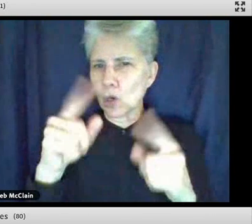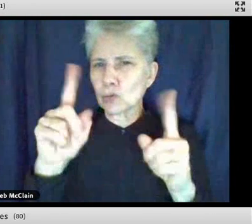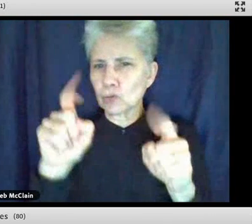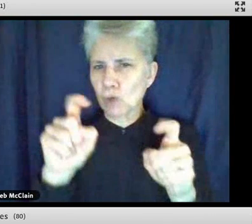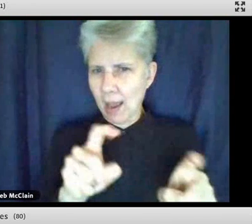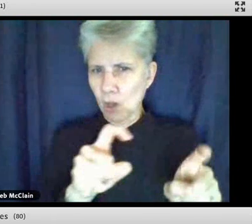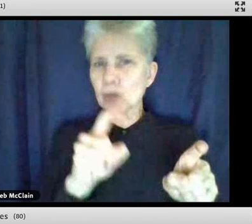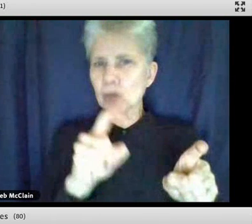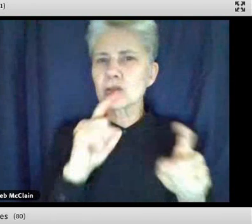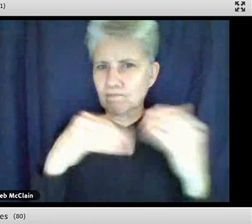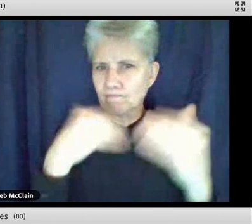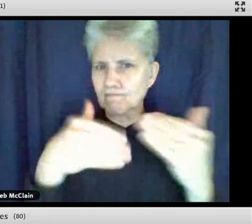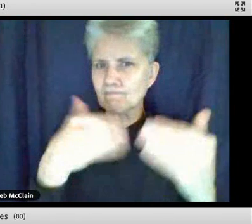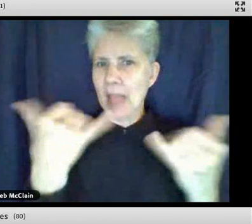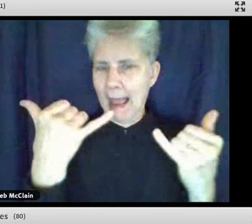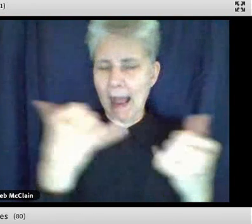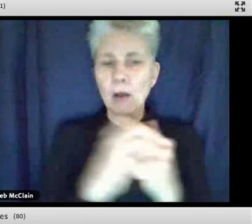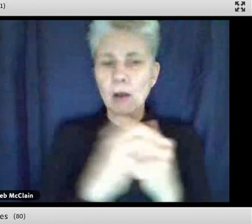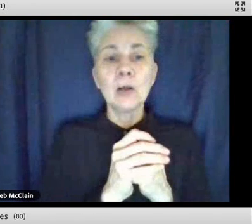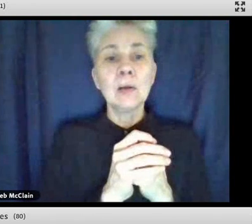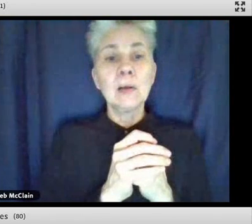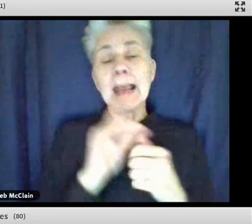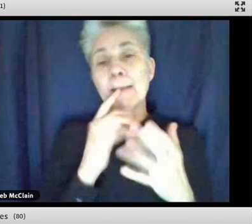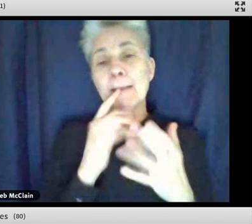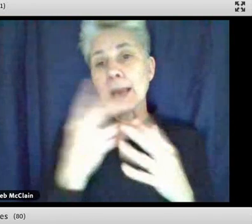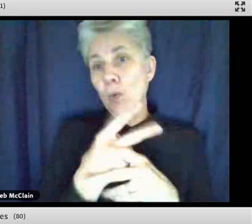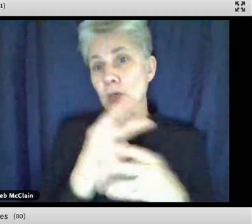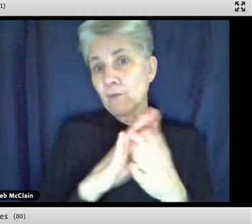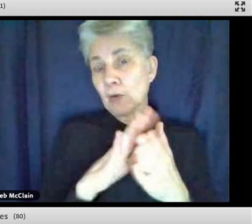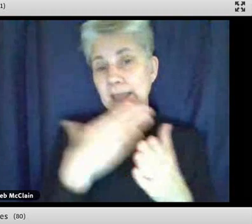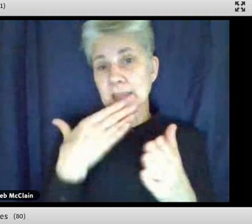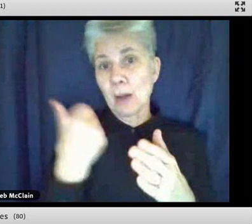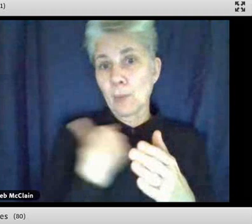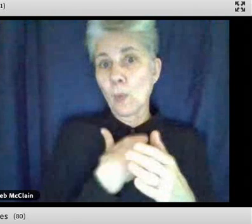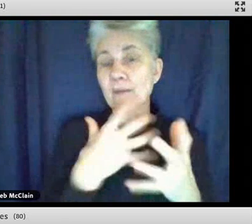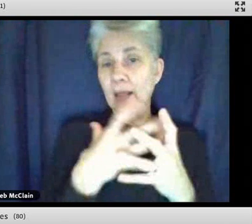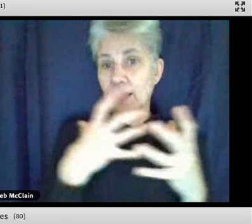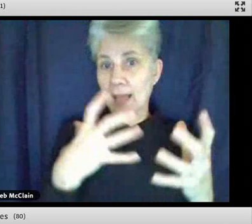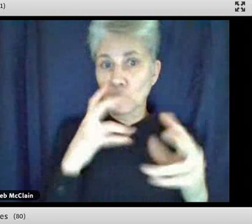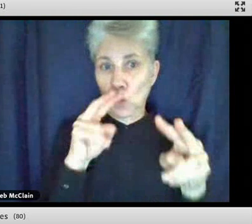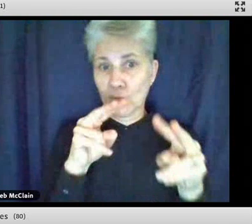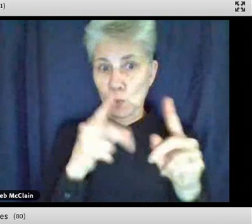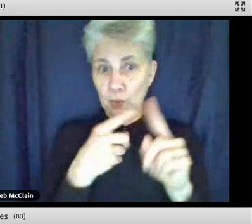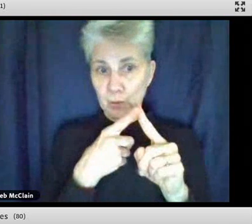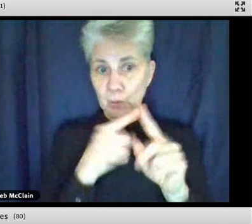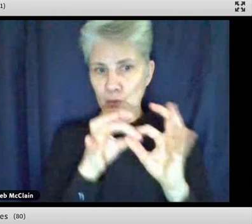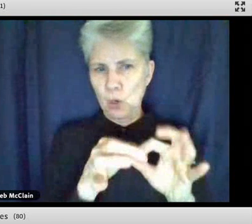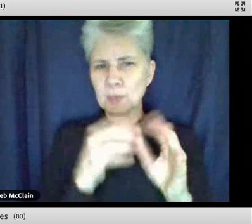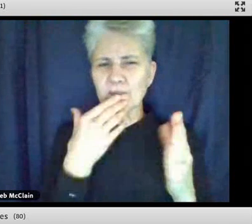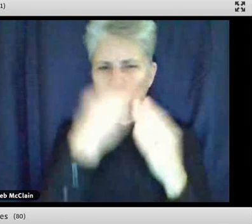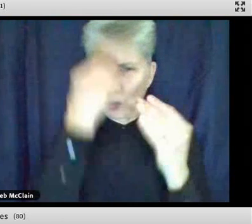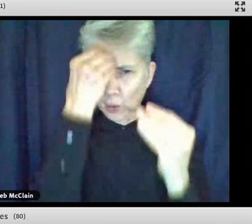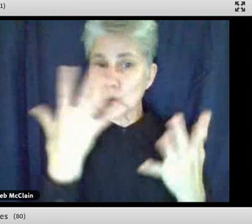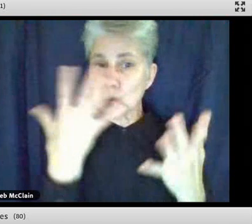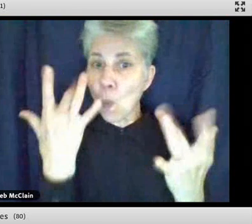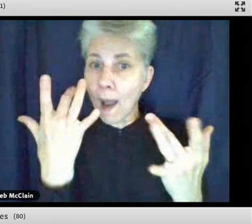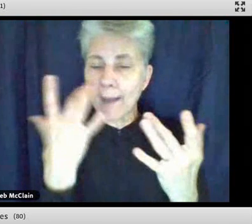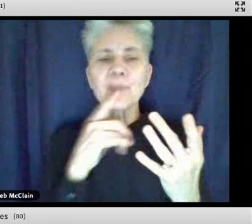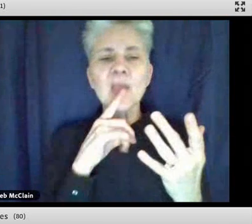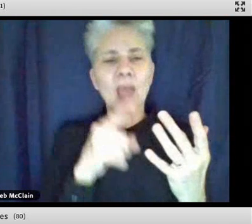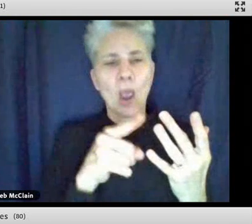I mean, it's probably going to get worse before it gets better, but we do have a lot to look forward to in terms of good news because they are